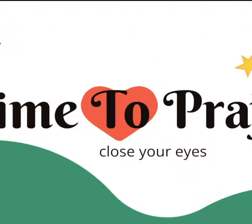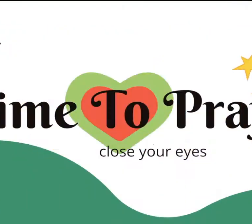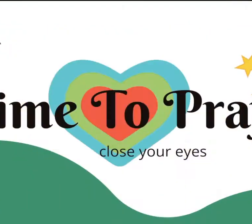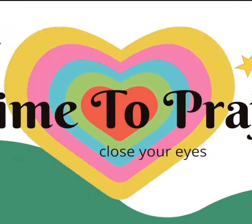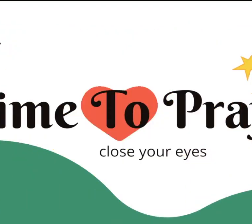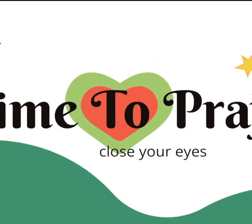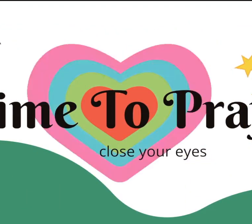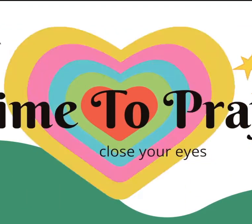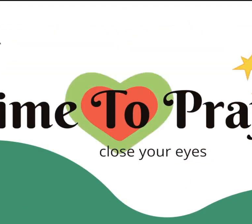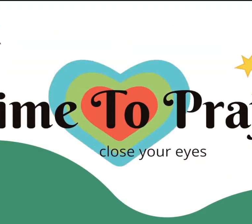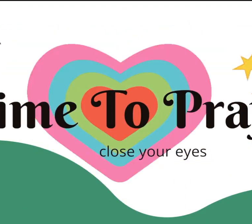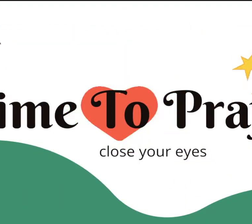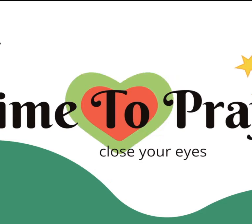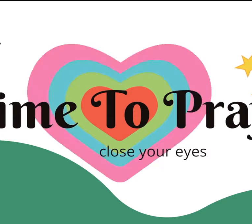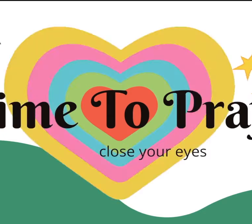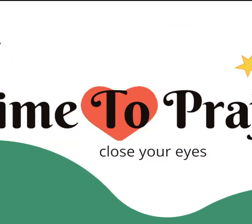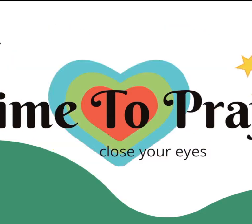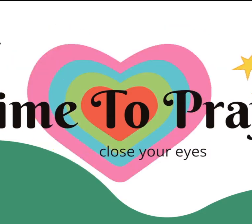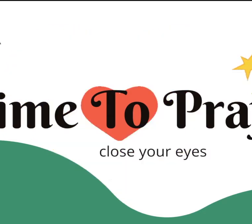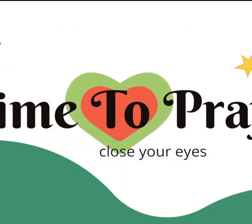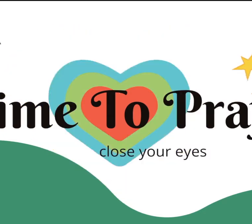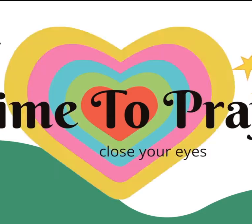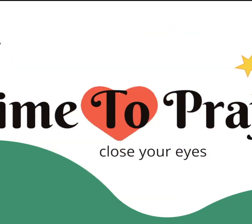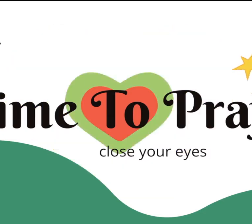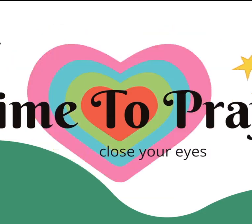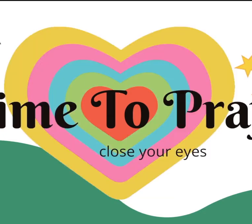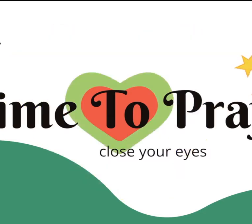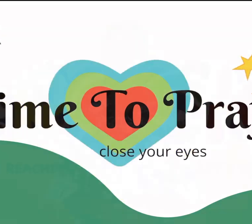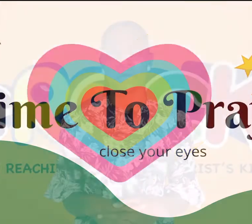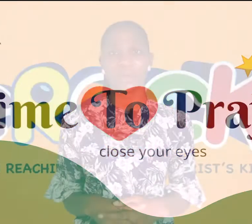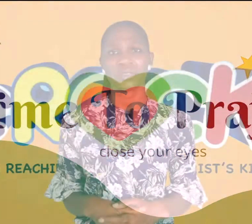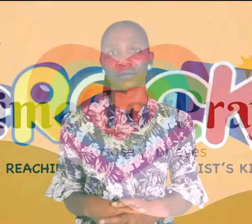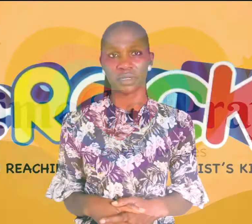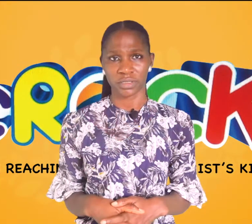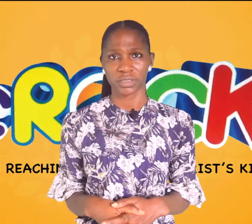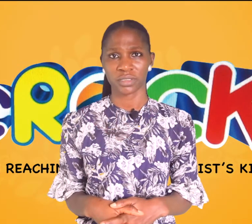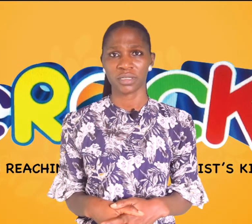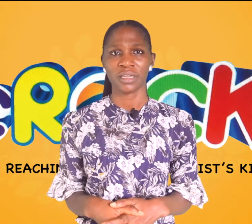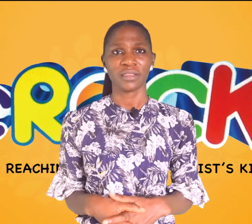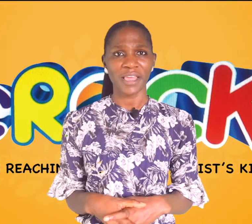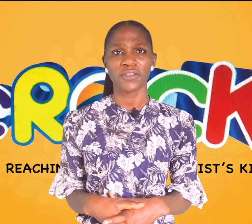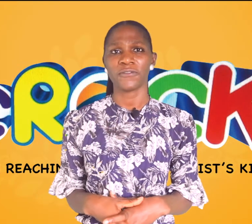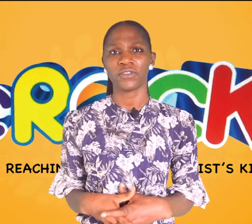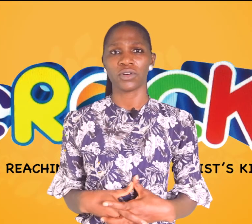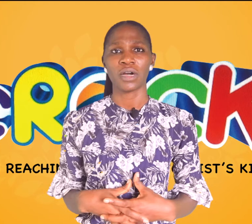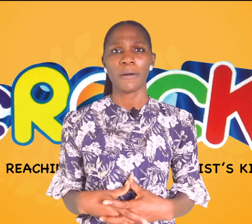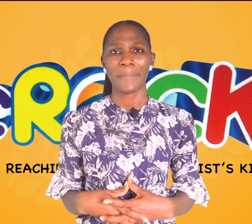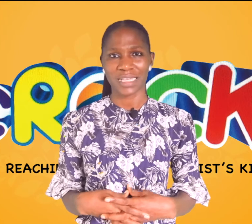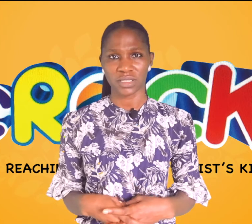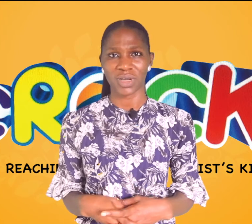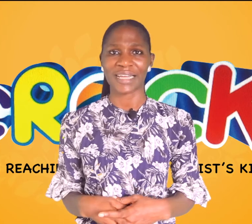Just love you, Lord God. Thank you for loving us. Thank you for keeping your promise to us. Thank you